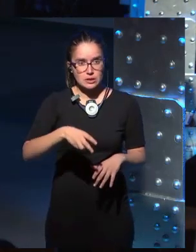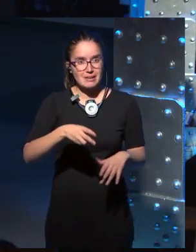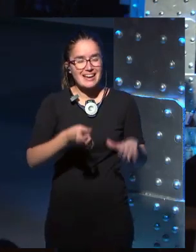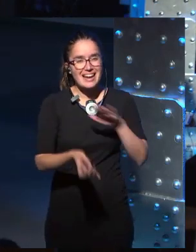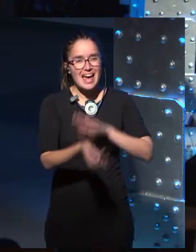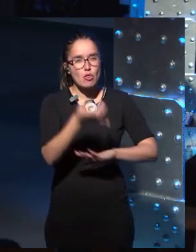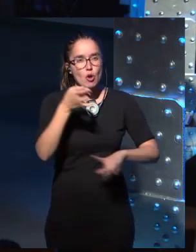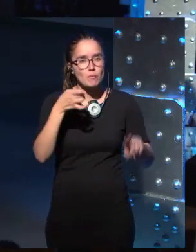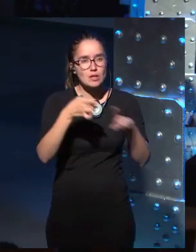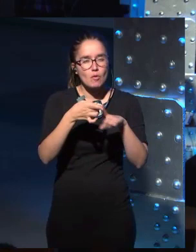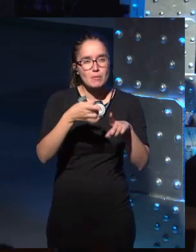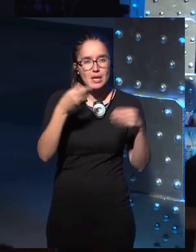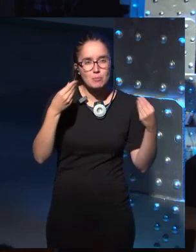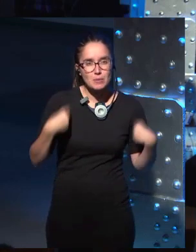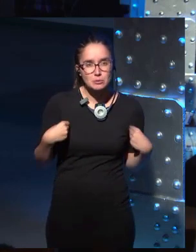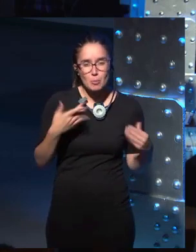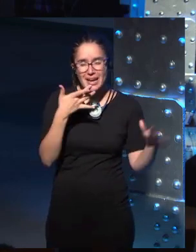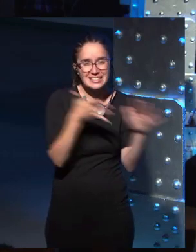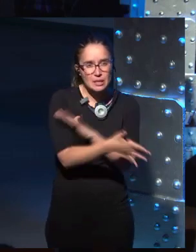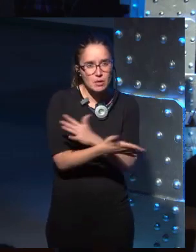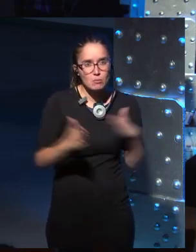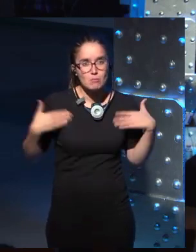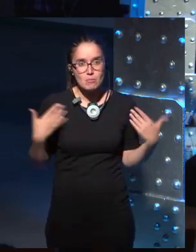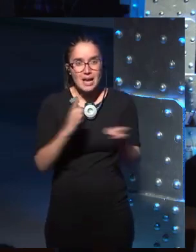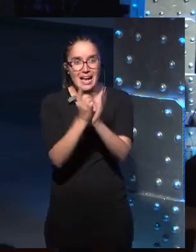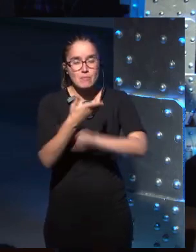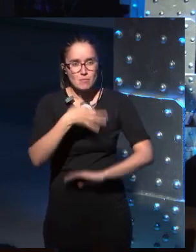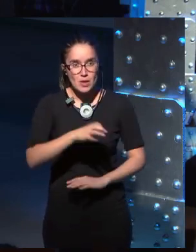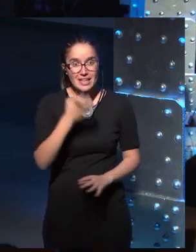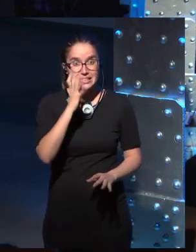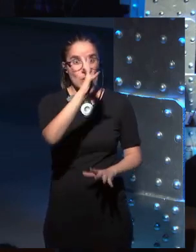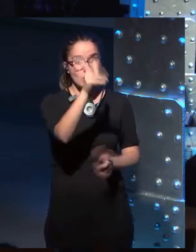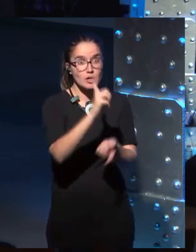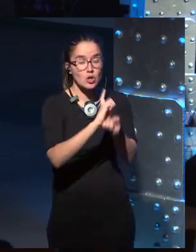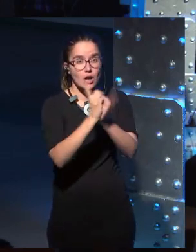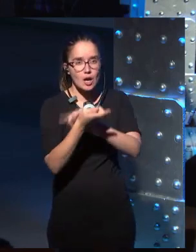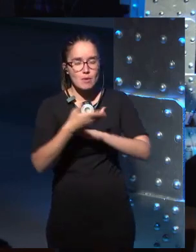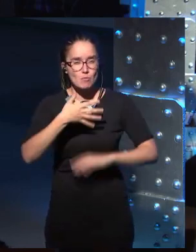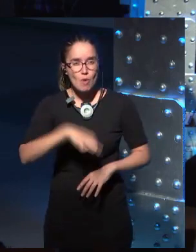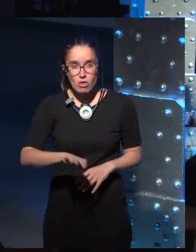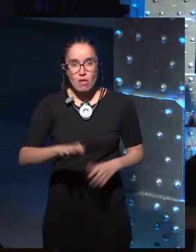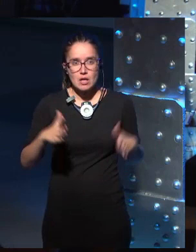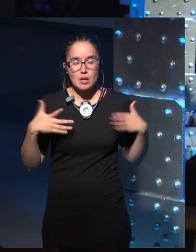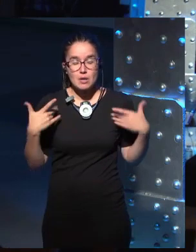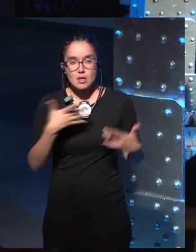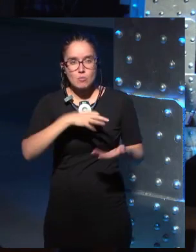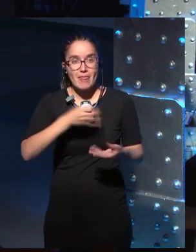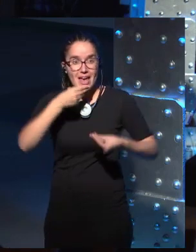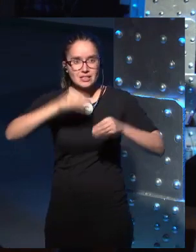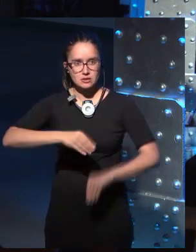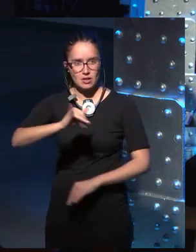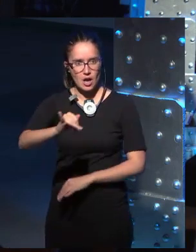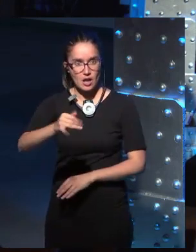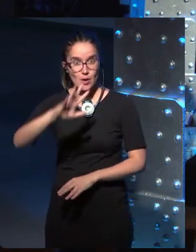since forever suddenly could change. And if it could change, it suddenly meant that it could have a history